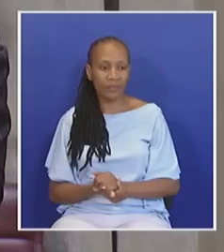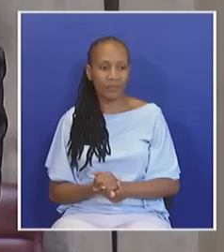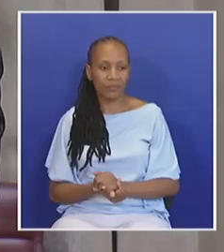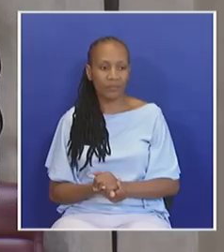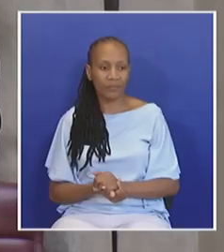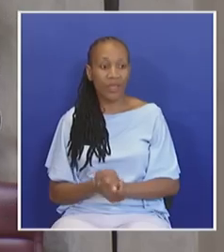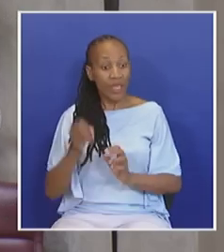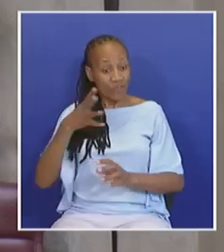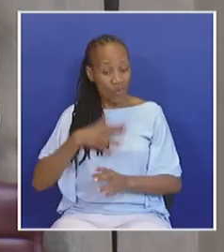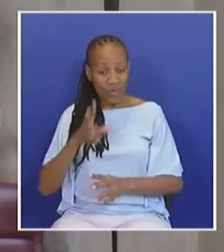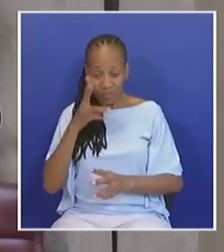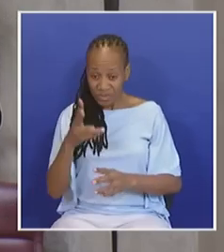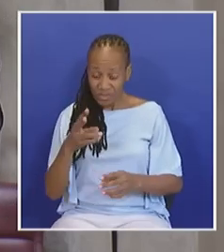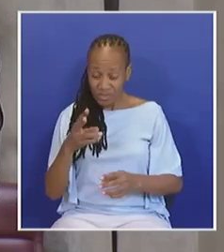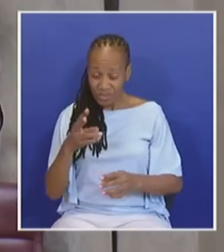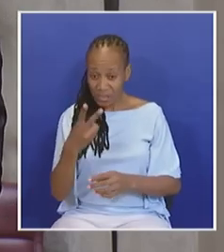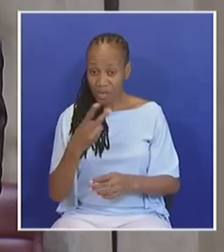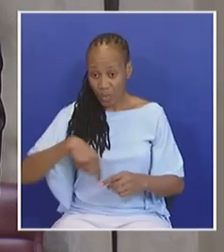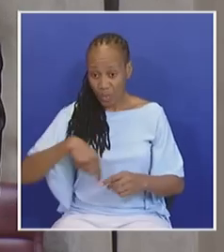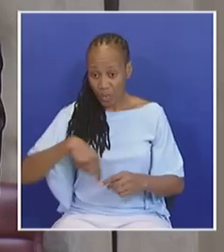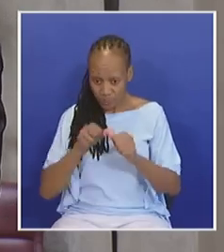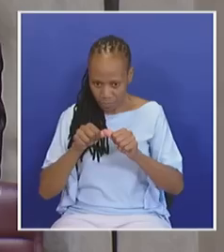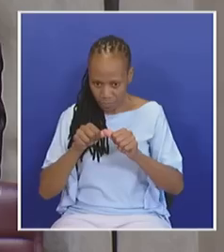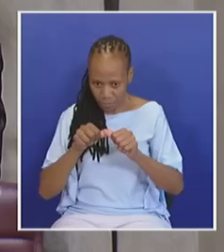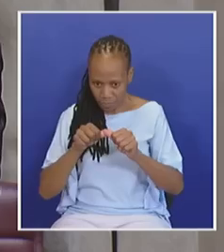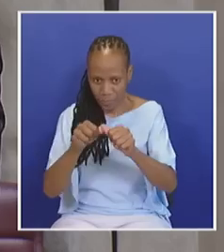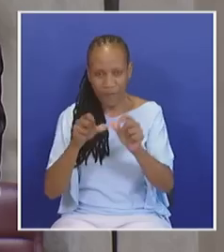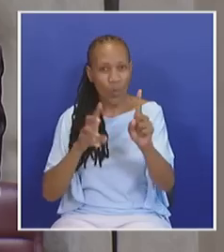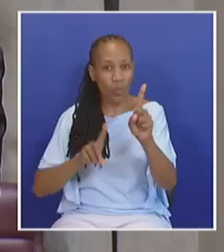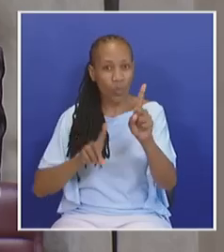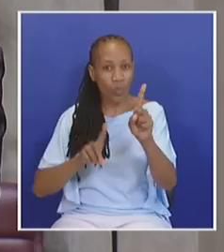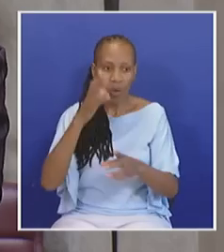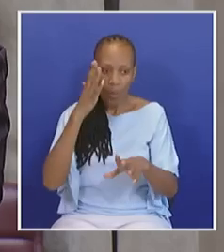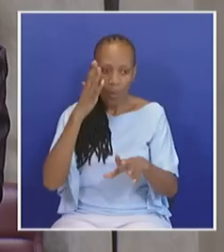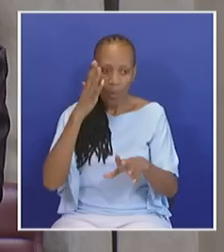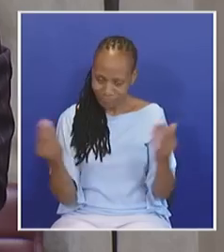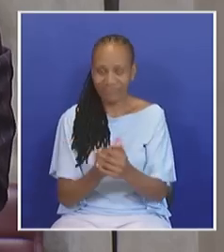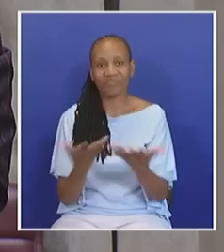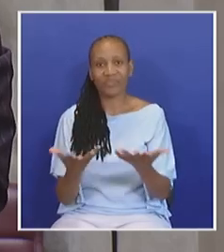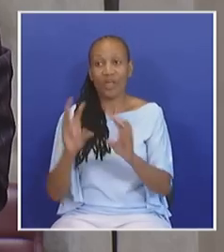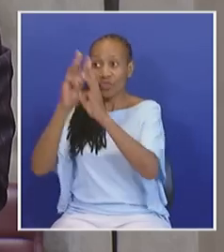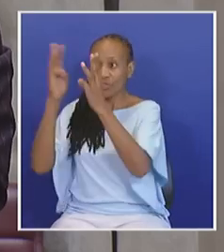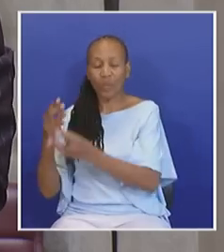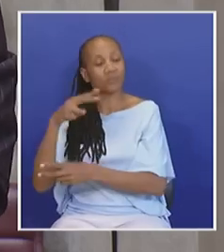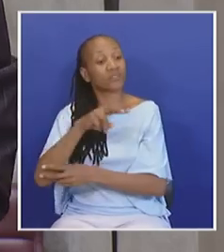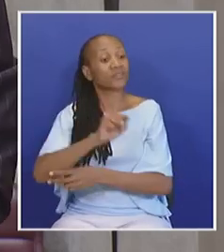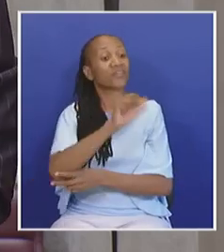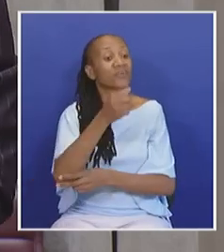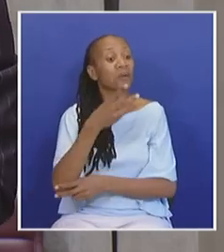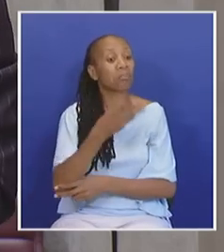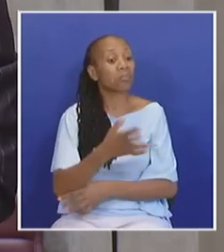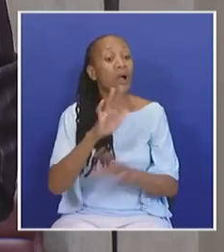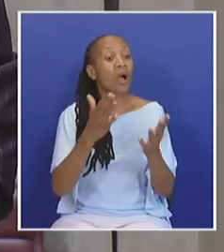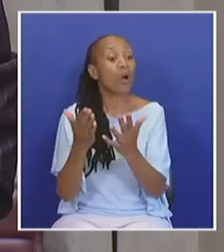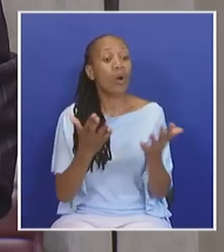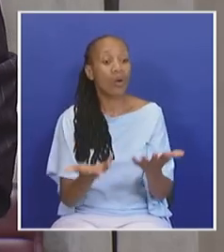justness of our struggle and the historic correctness of our vision. The way we react to this racial provocation will go a long